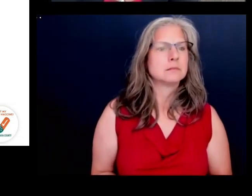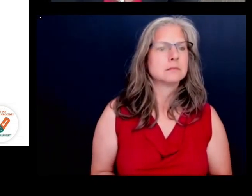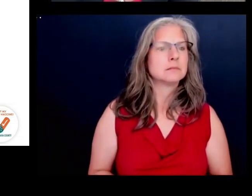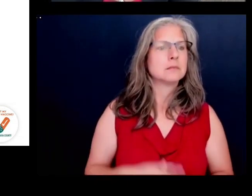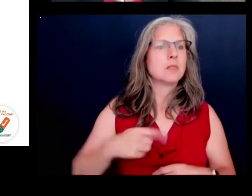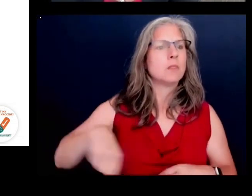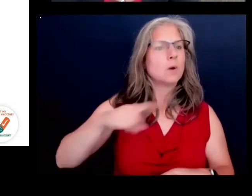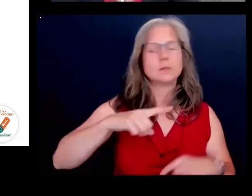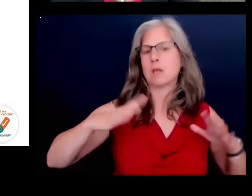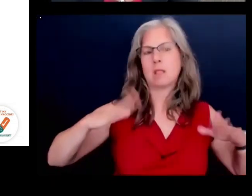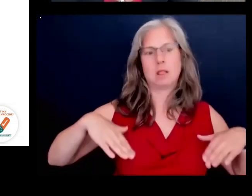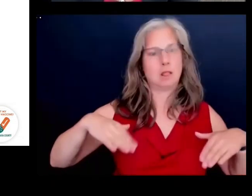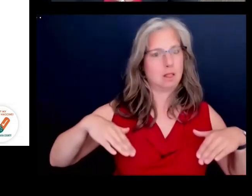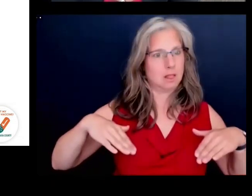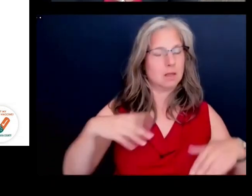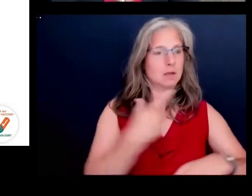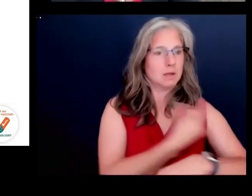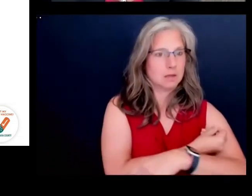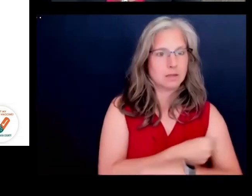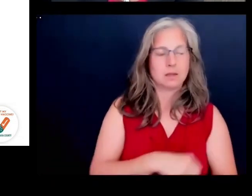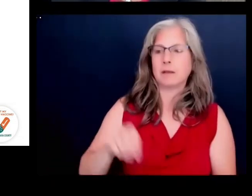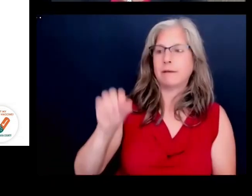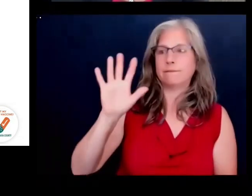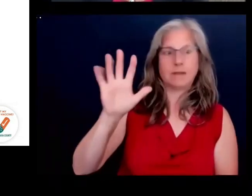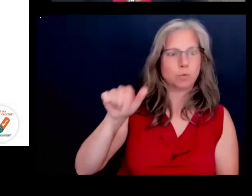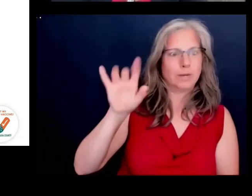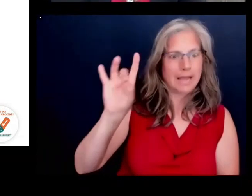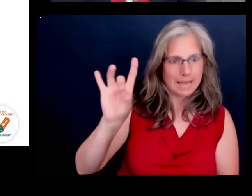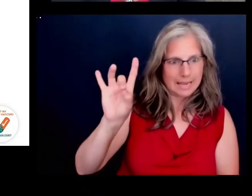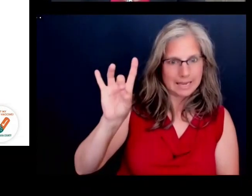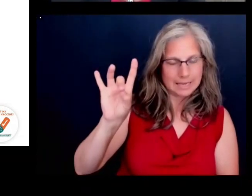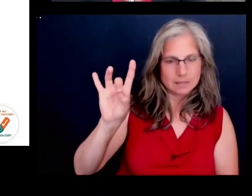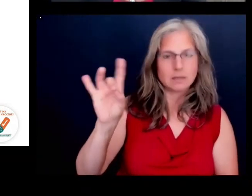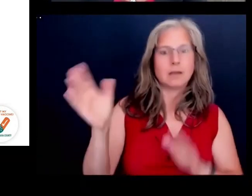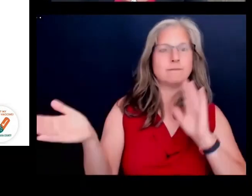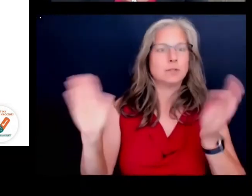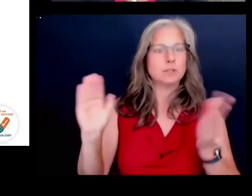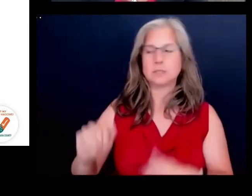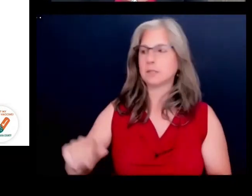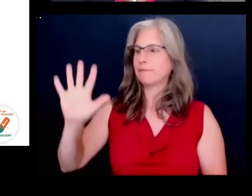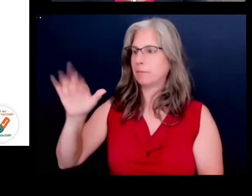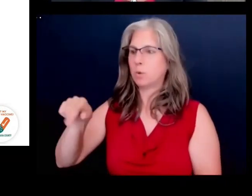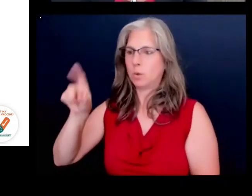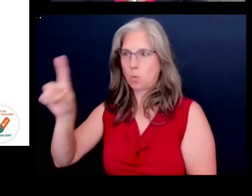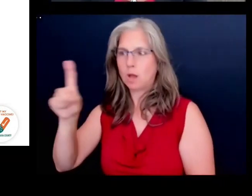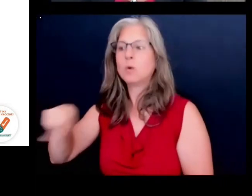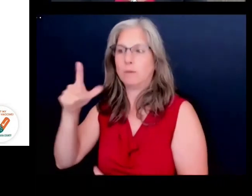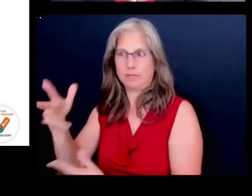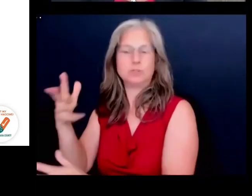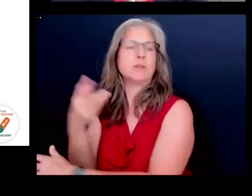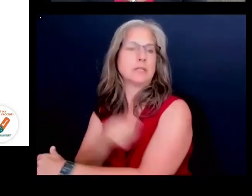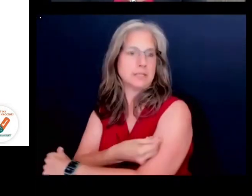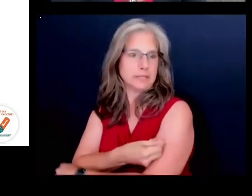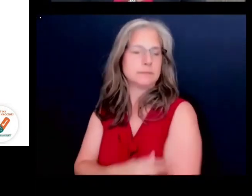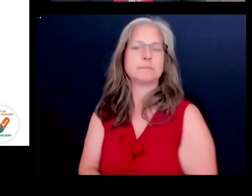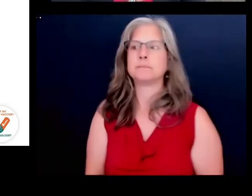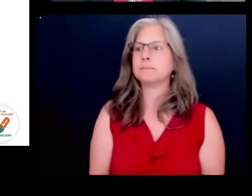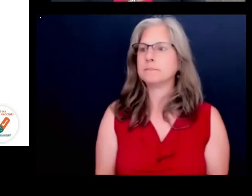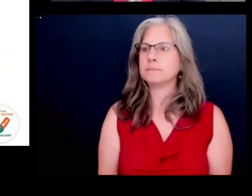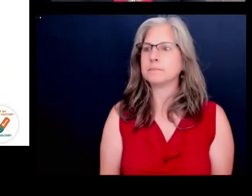is 5.8 versus the 1.1 among vaccinated